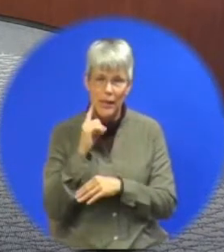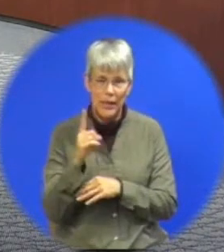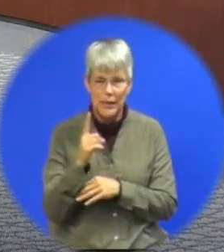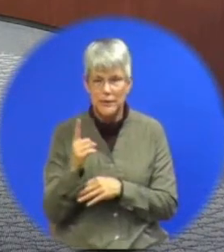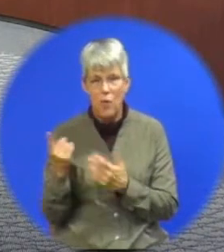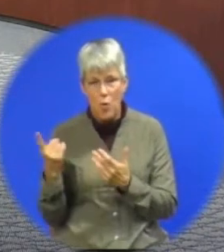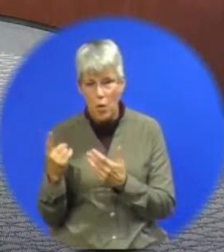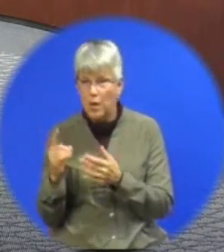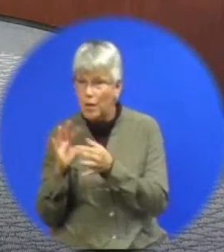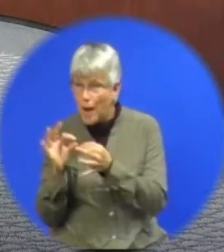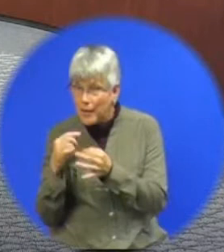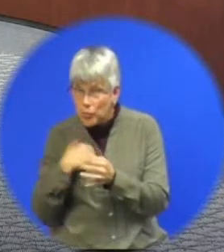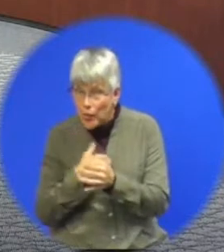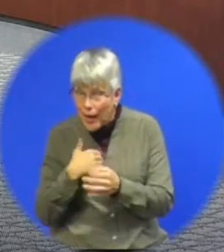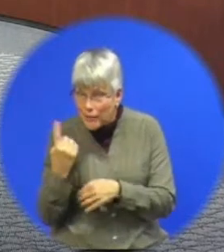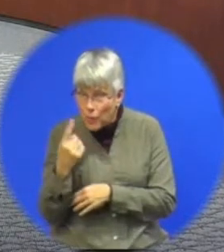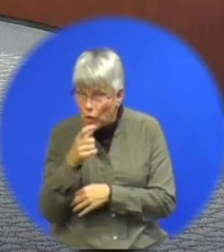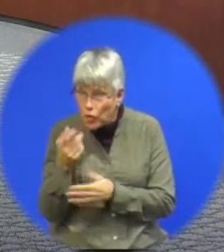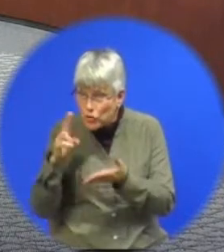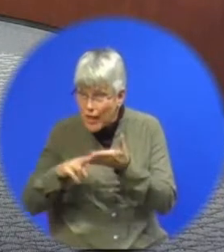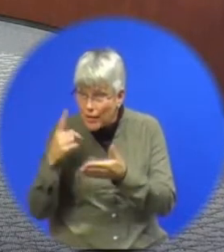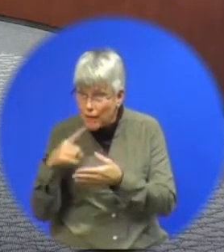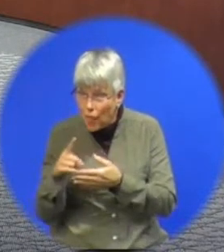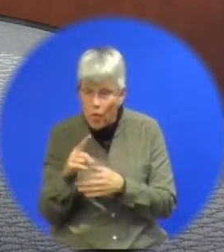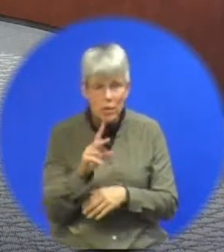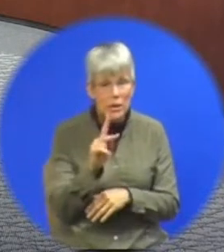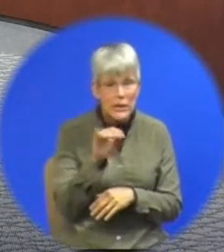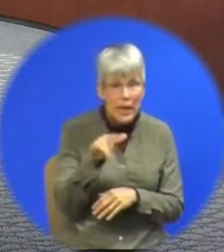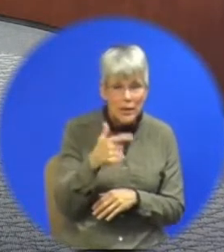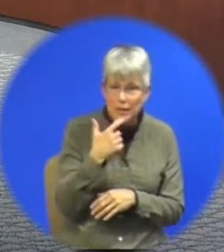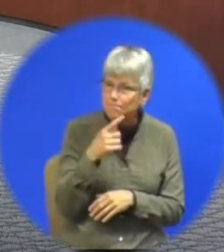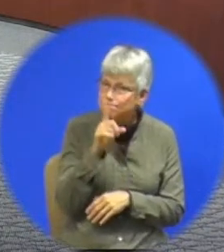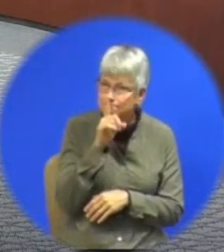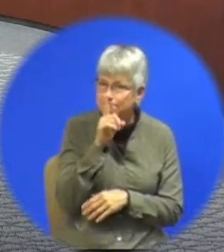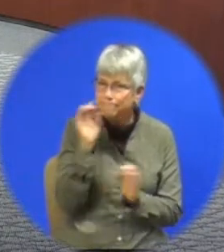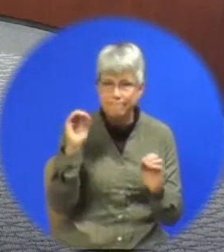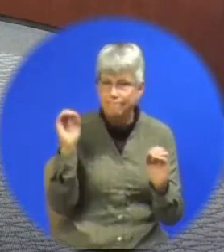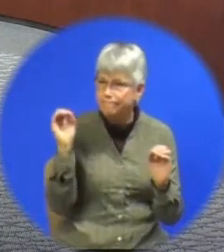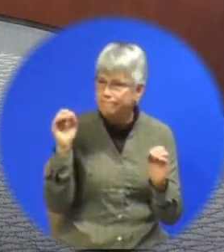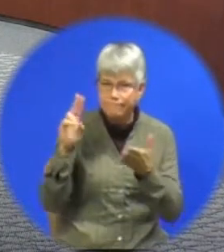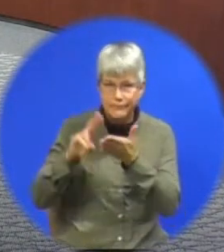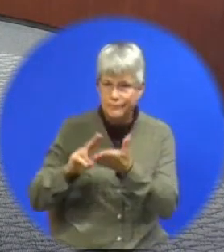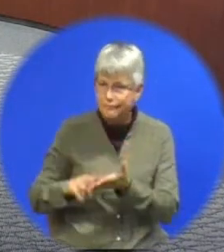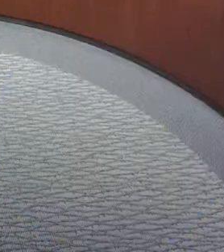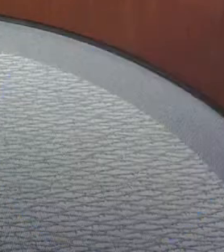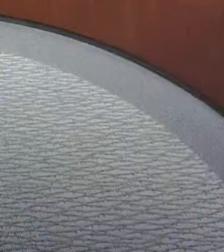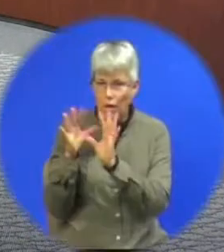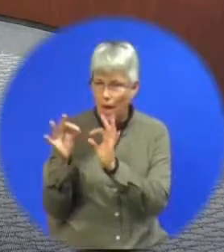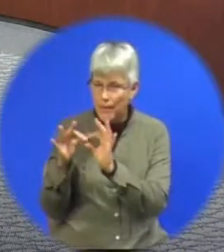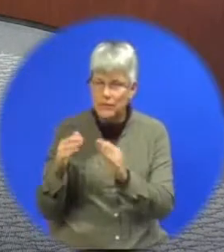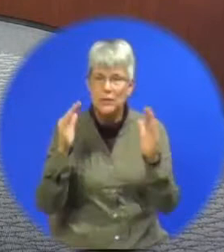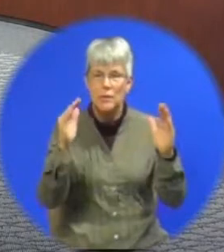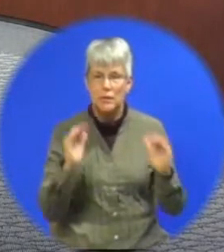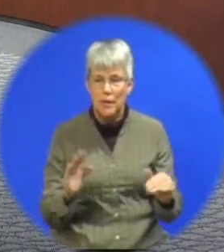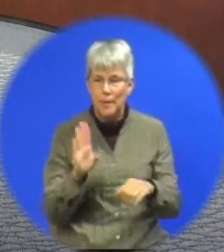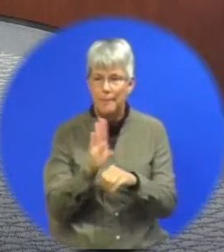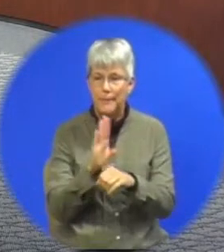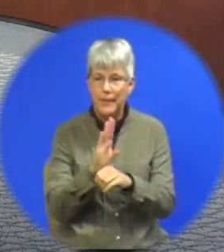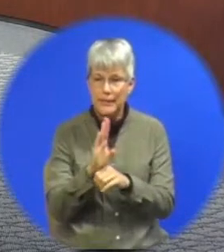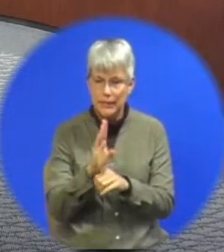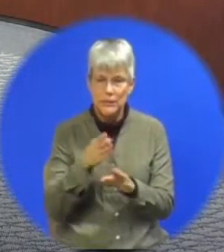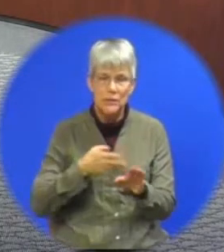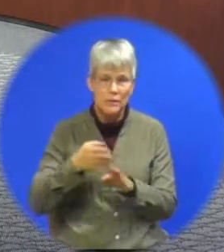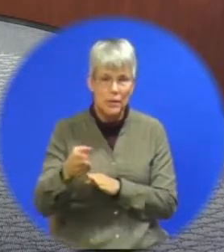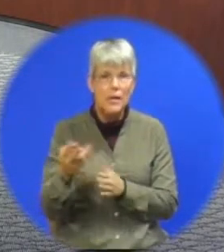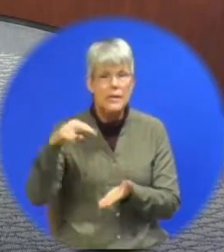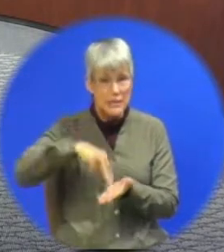Kelly, Russell, do we have anybody who signed up for comments? If not, we'll go straight into the business part. I'll ask for everyone to stand